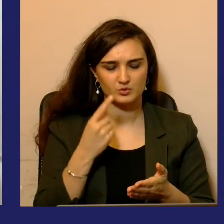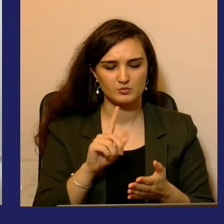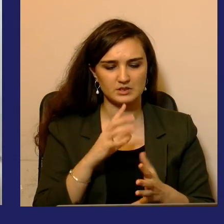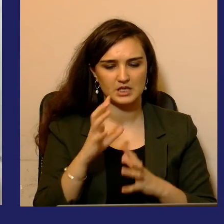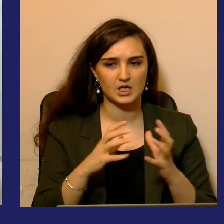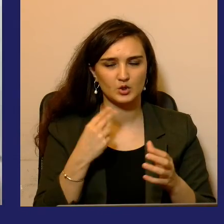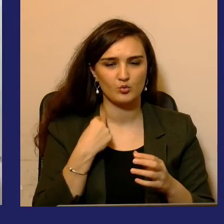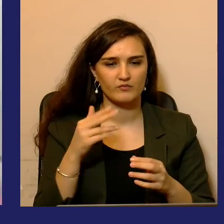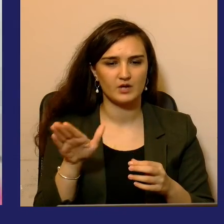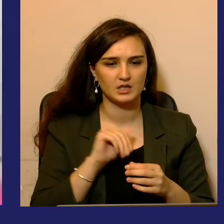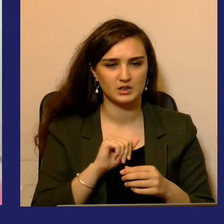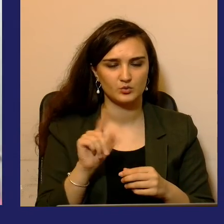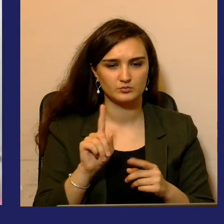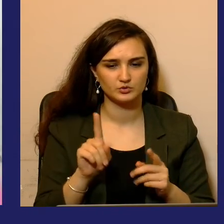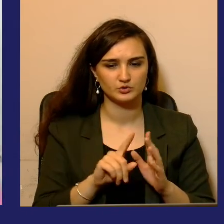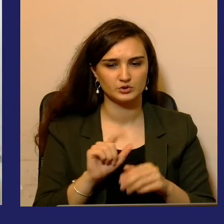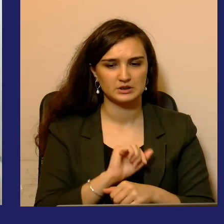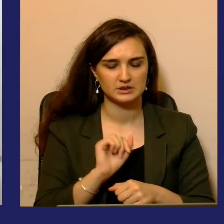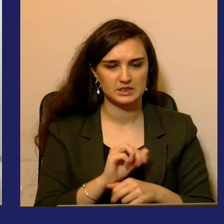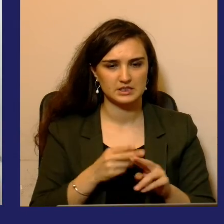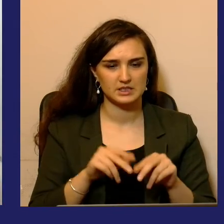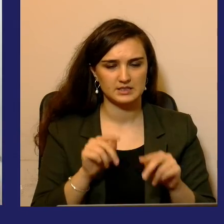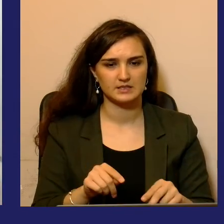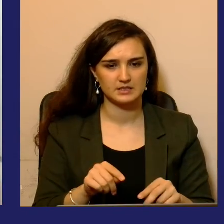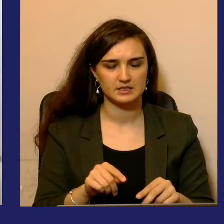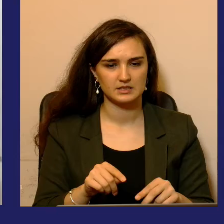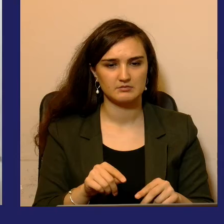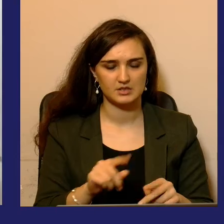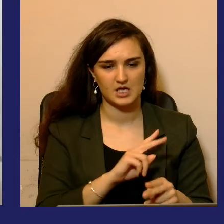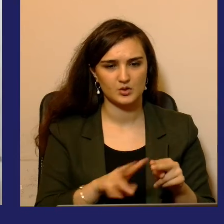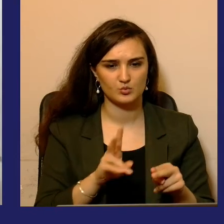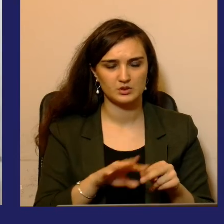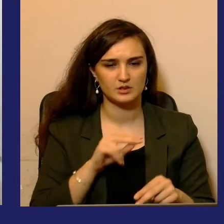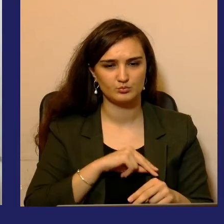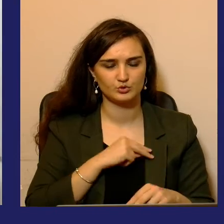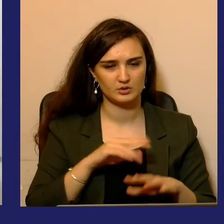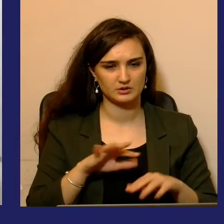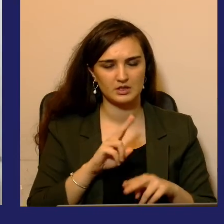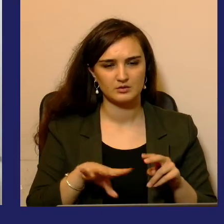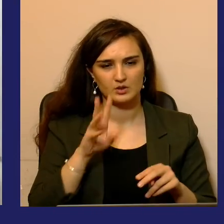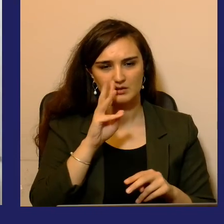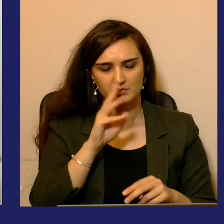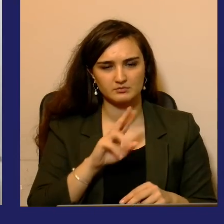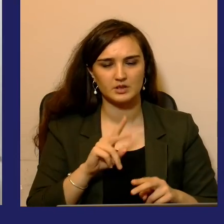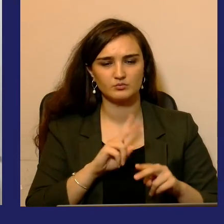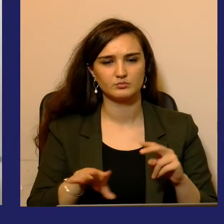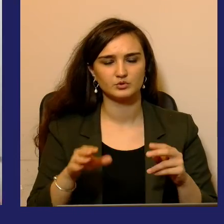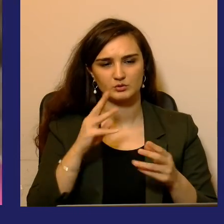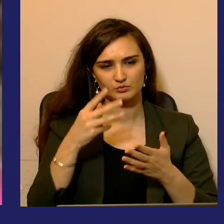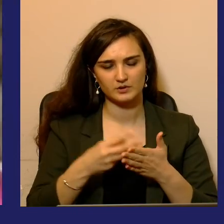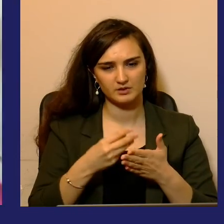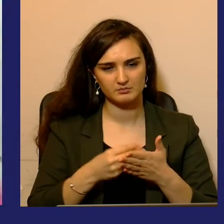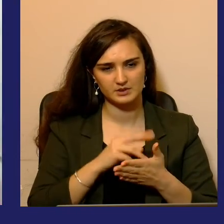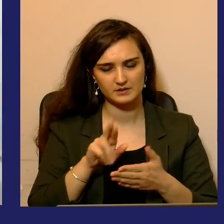the cycle of lost jobs, lost wages, and then the inability to spend because